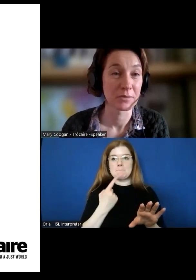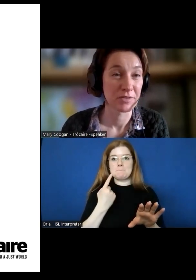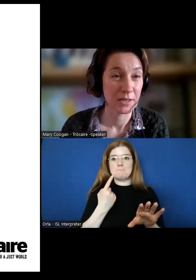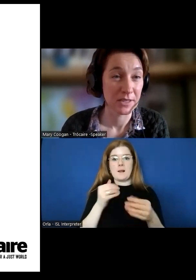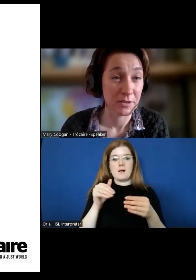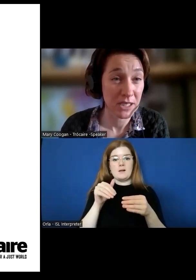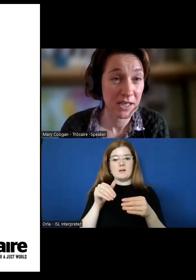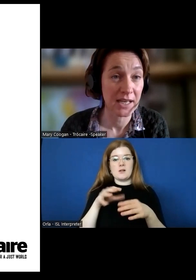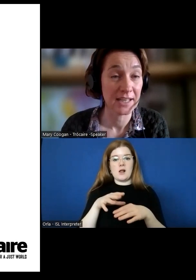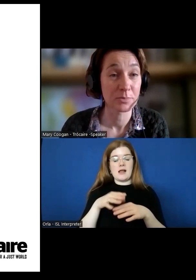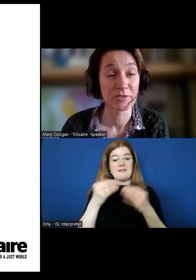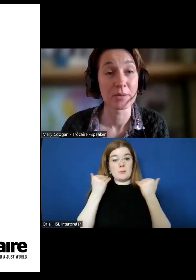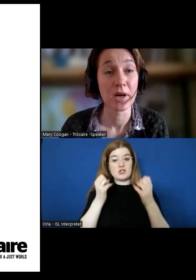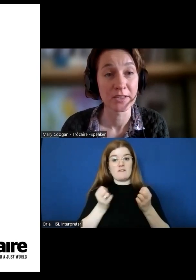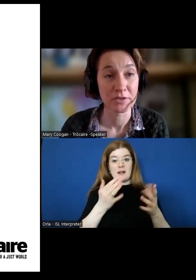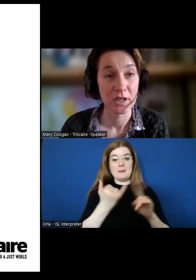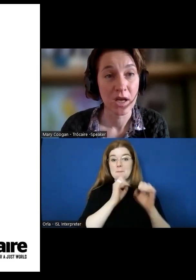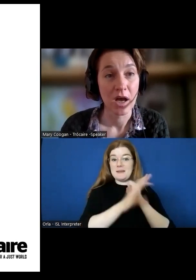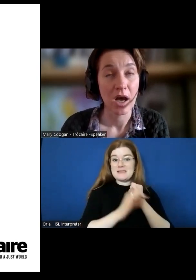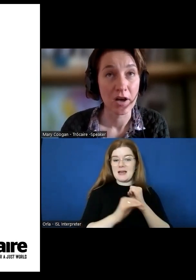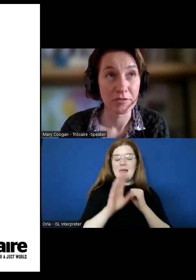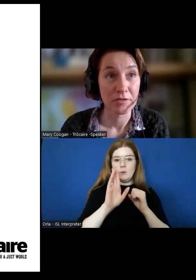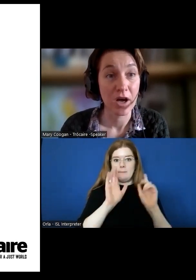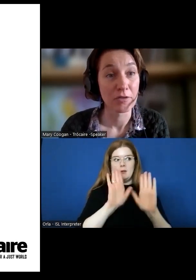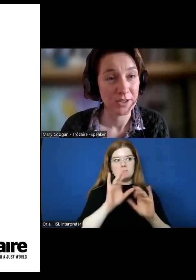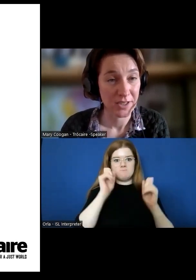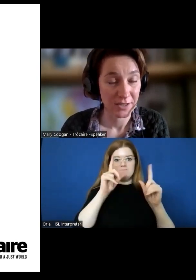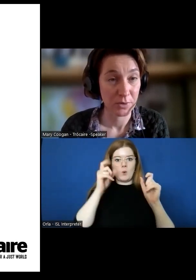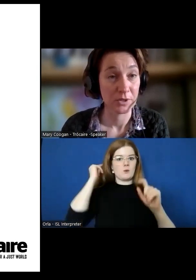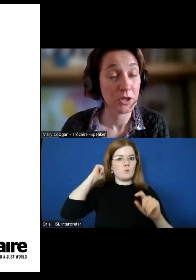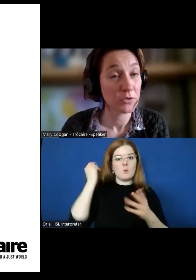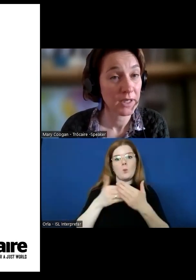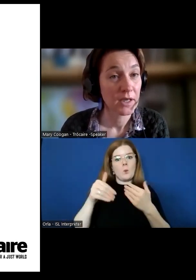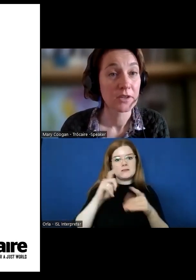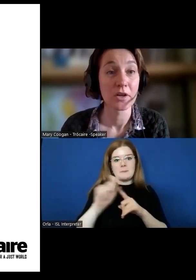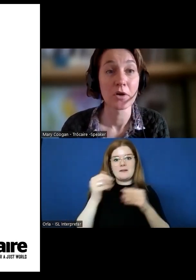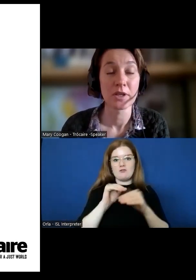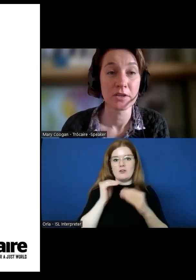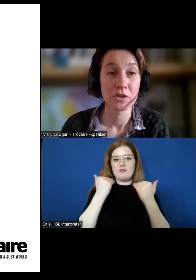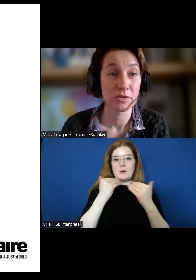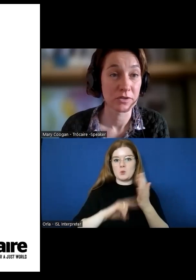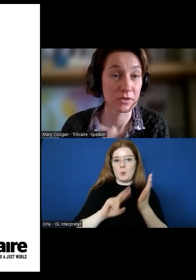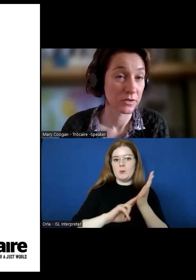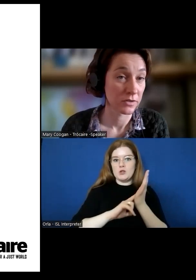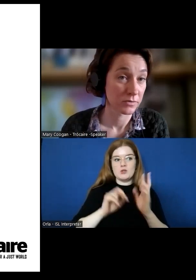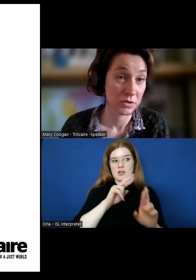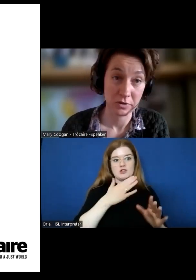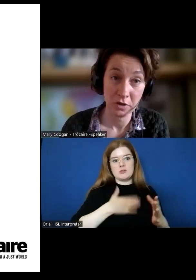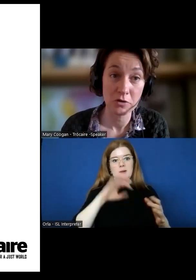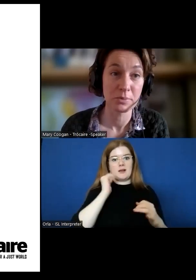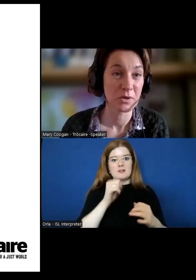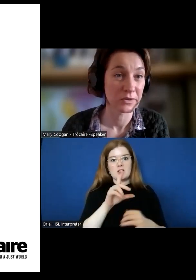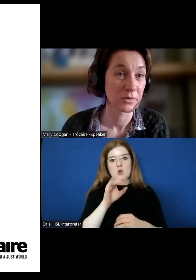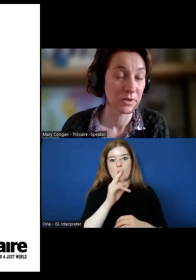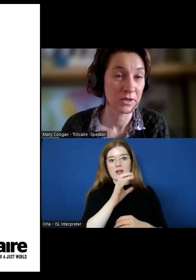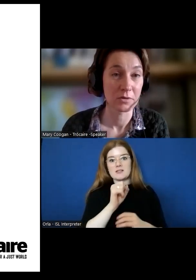content that was available in the media and had to be very mindful of what content we were using, not only due to the DOCAS